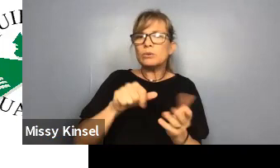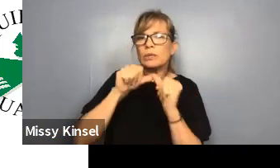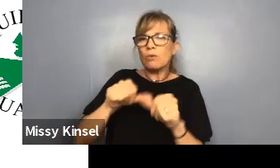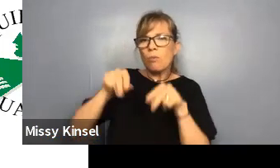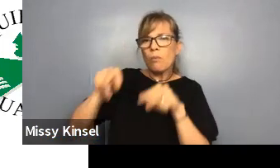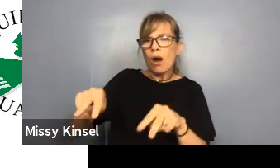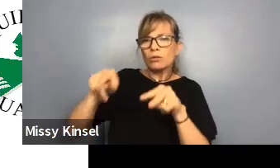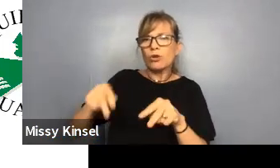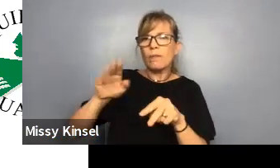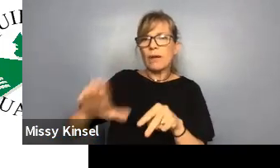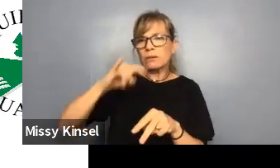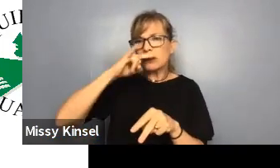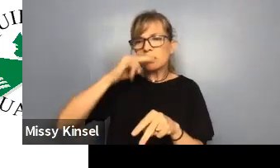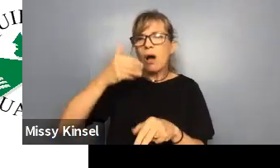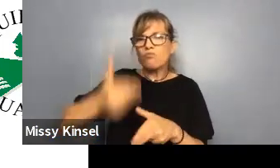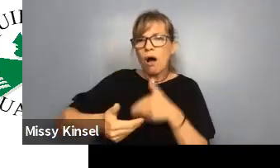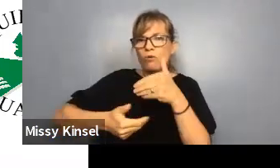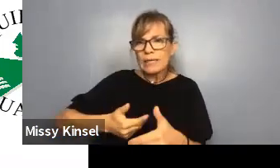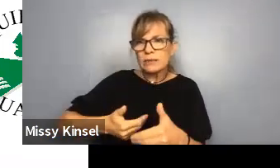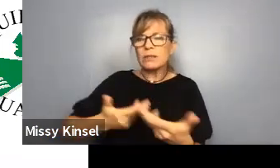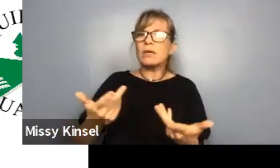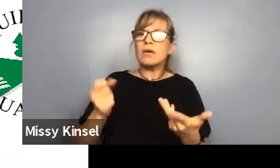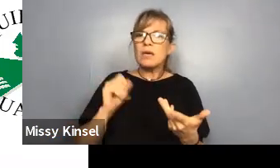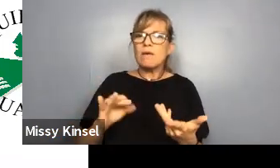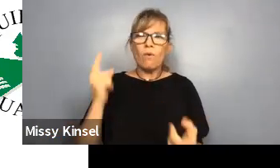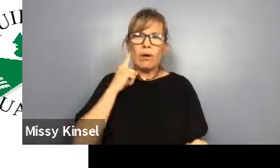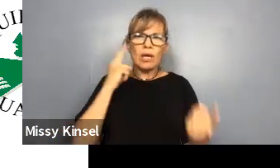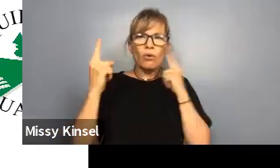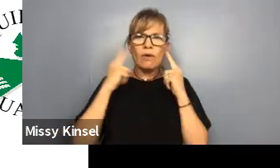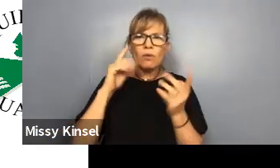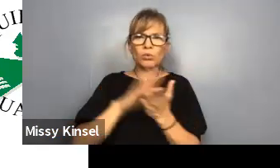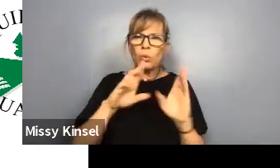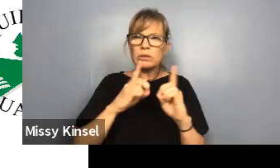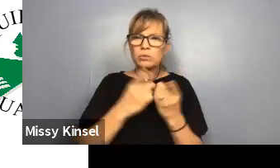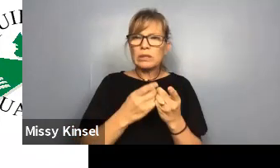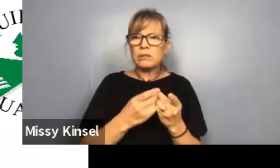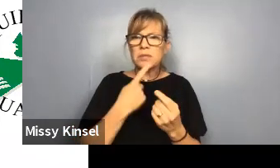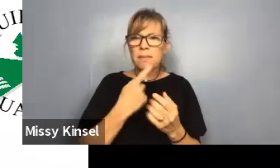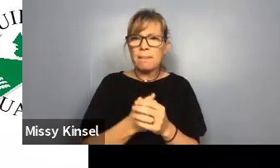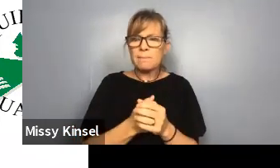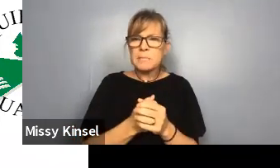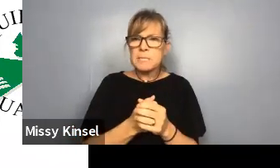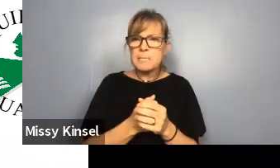monitor progress. And so if you're hearing from your school district that